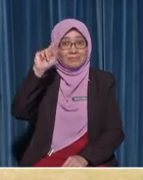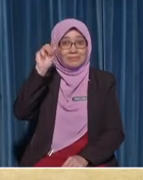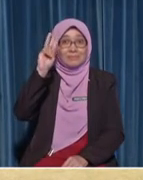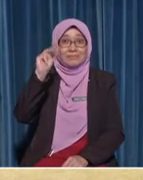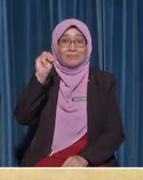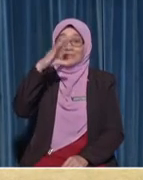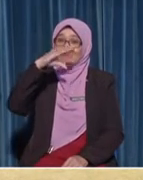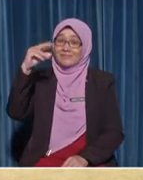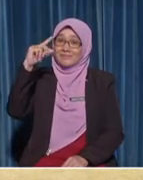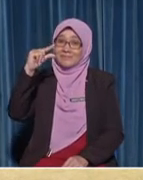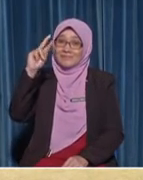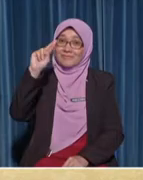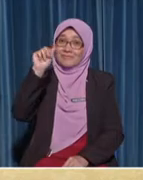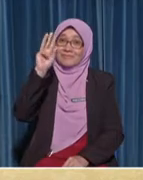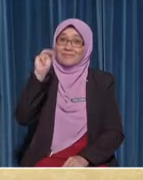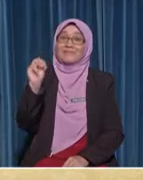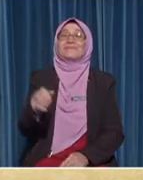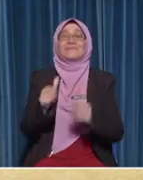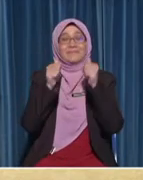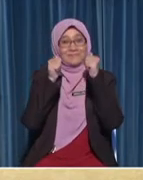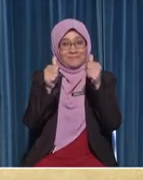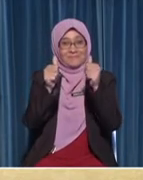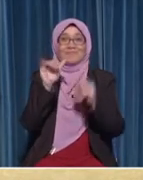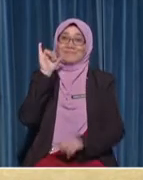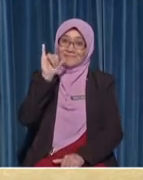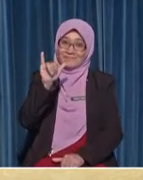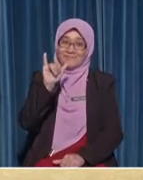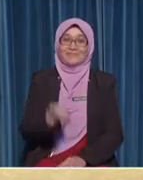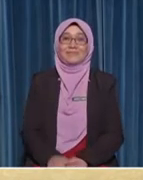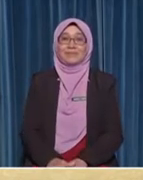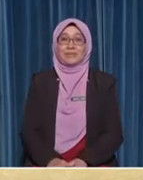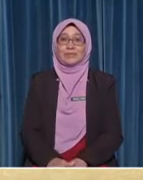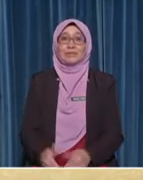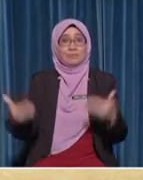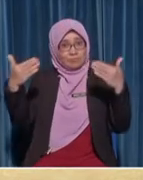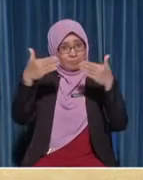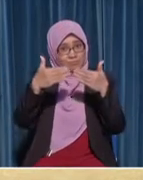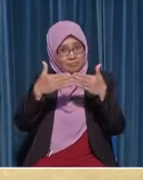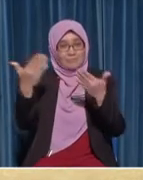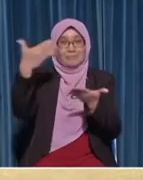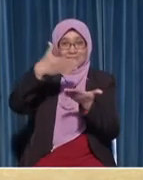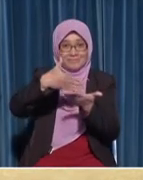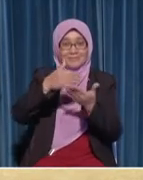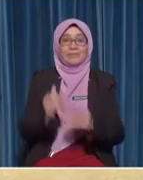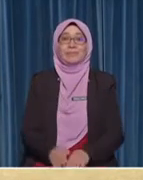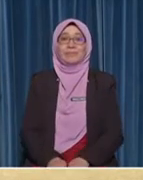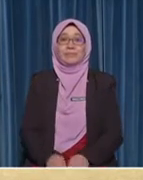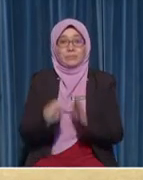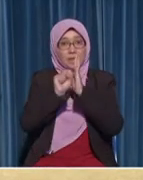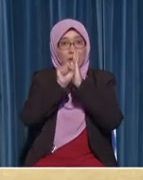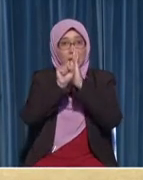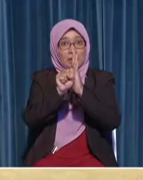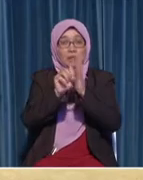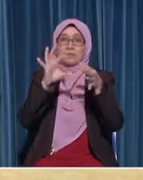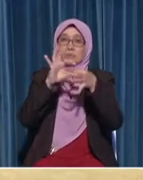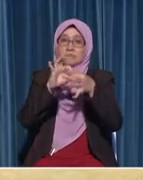gram. Yes, very good. Let's continue. Symbol of